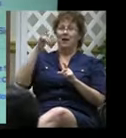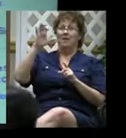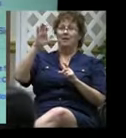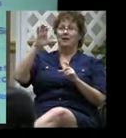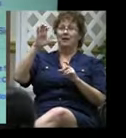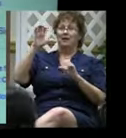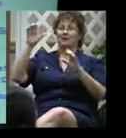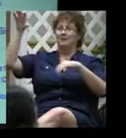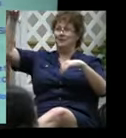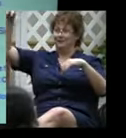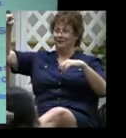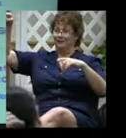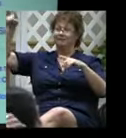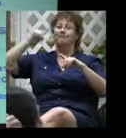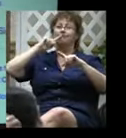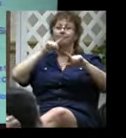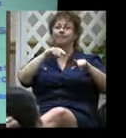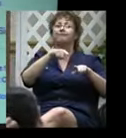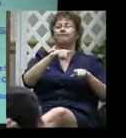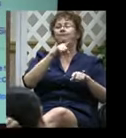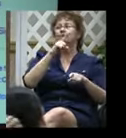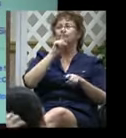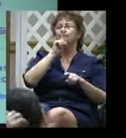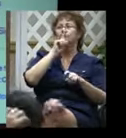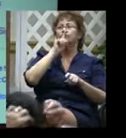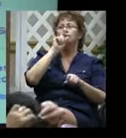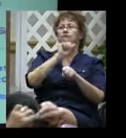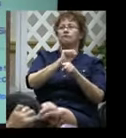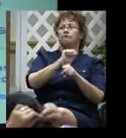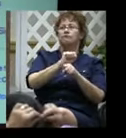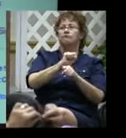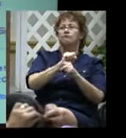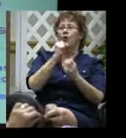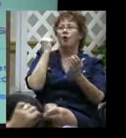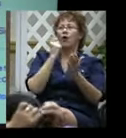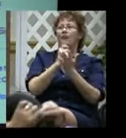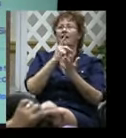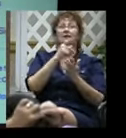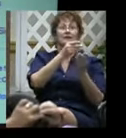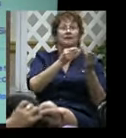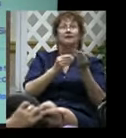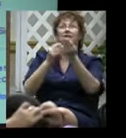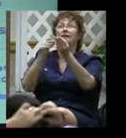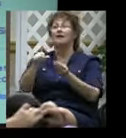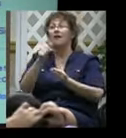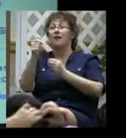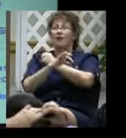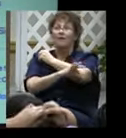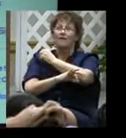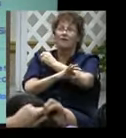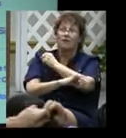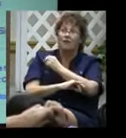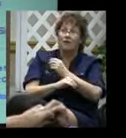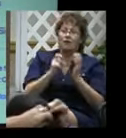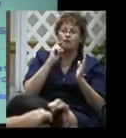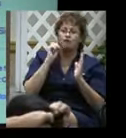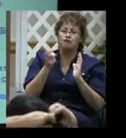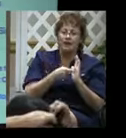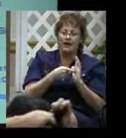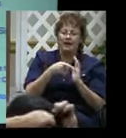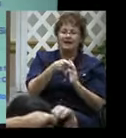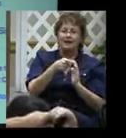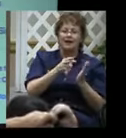authority is authentic. And this simplifies the paperwork in the foreign country because there's an international convention that recognizes